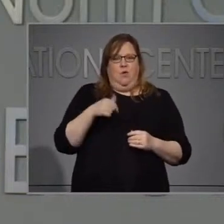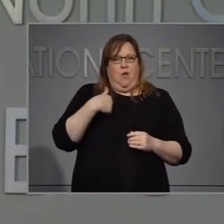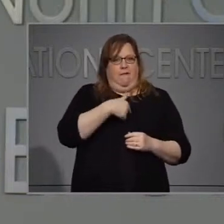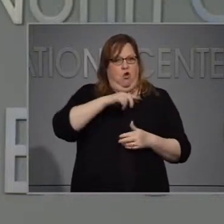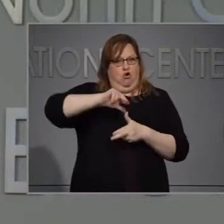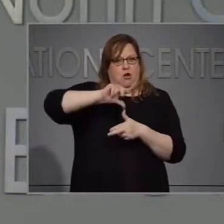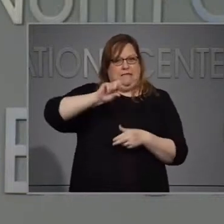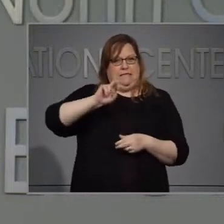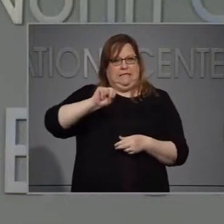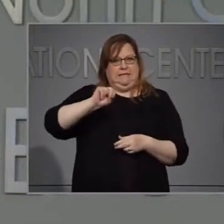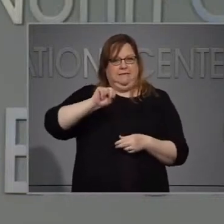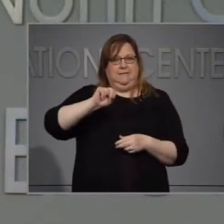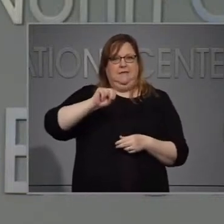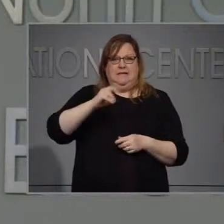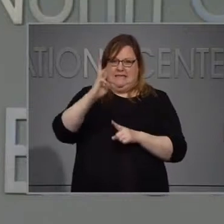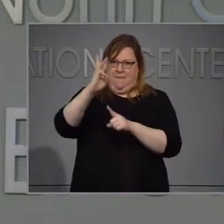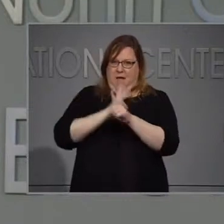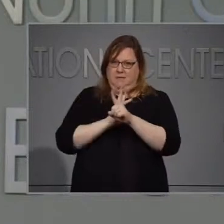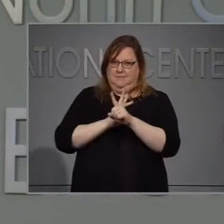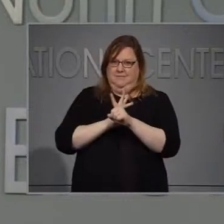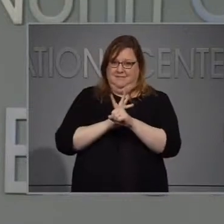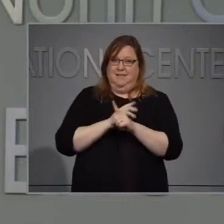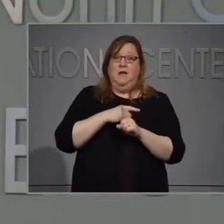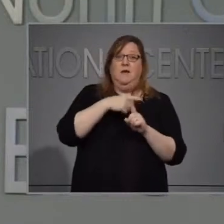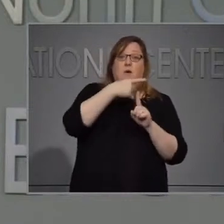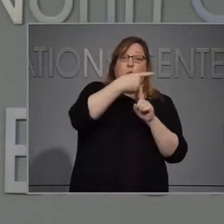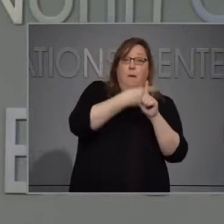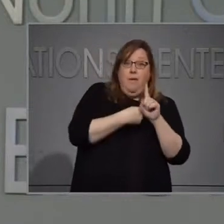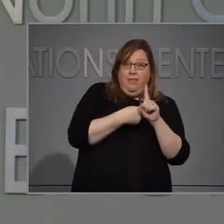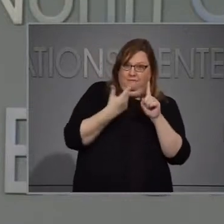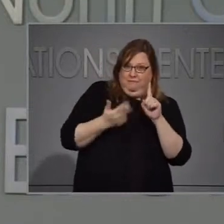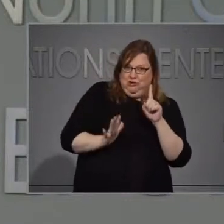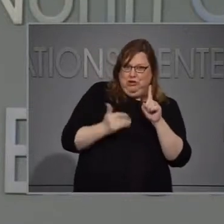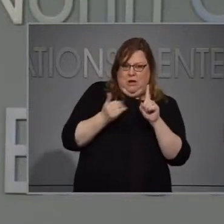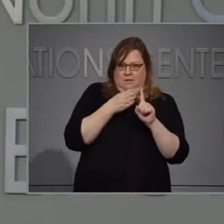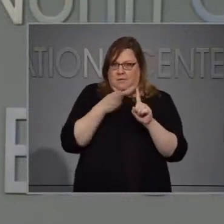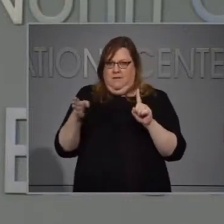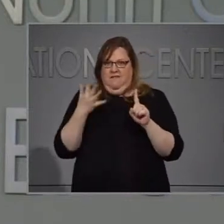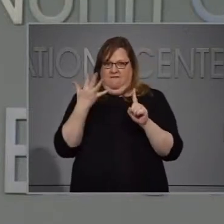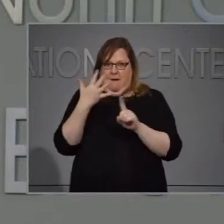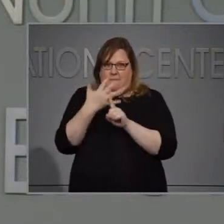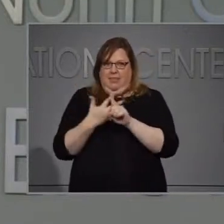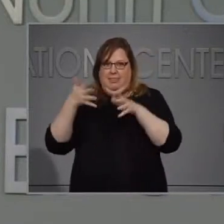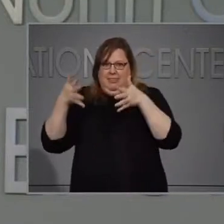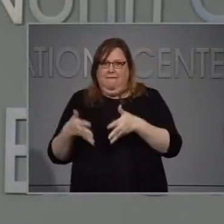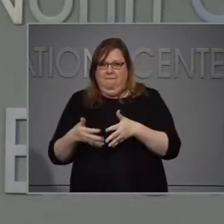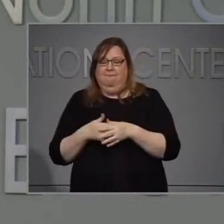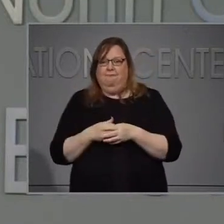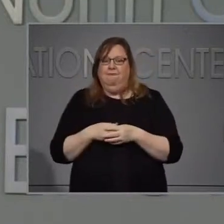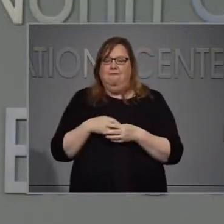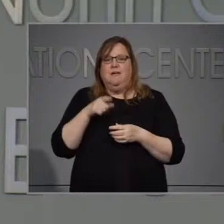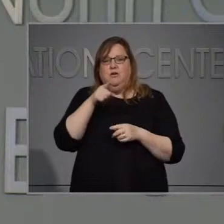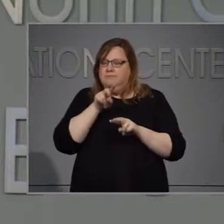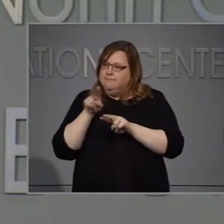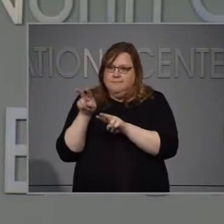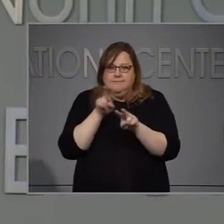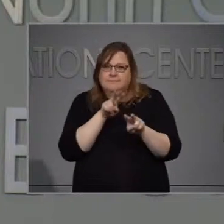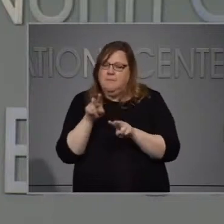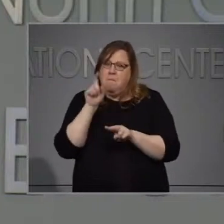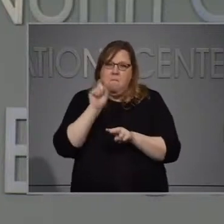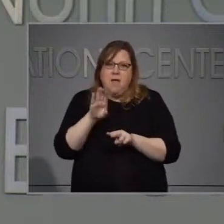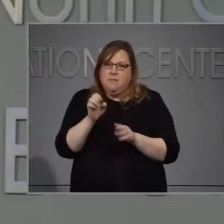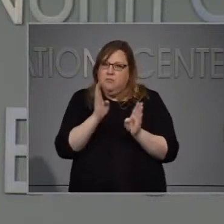your family is ready. The State Emergency Response Team and your local counties are preparing, and you need to be personally